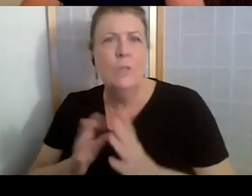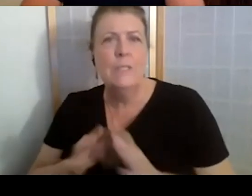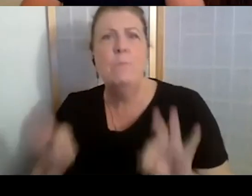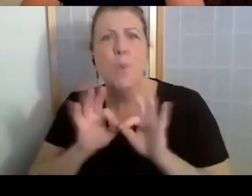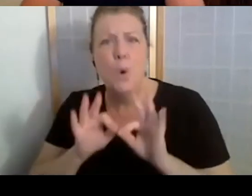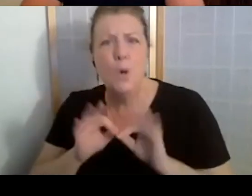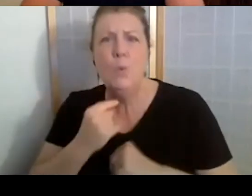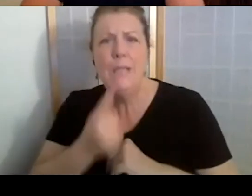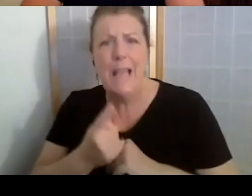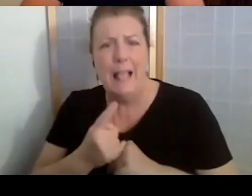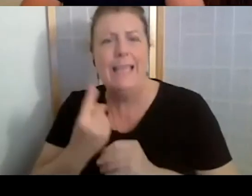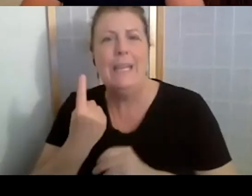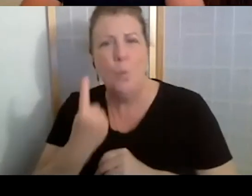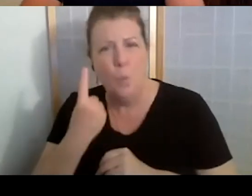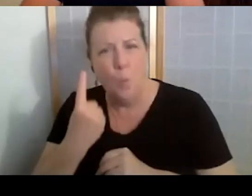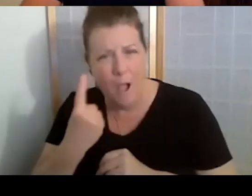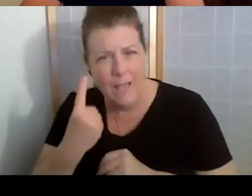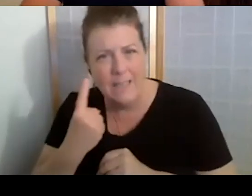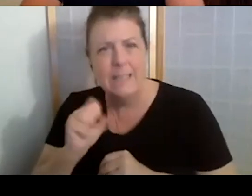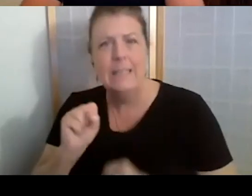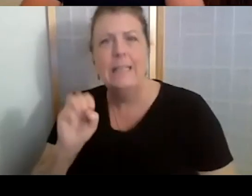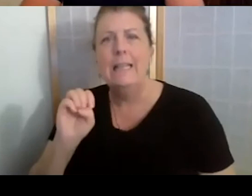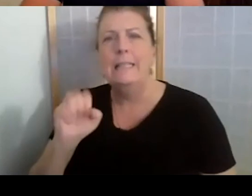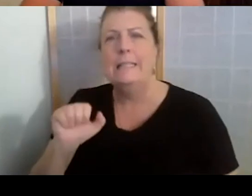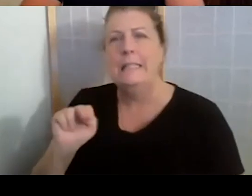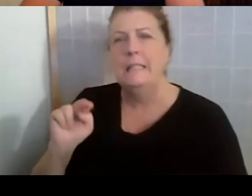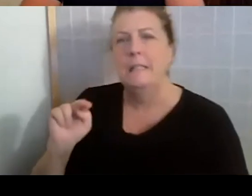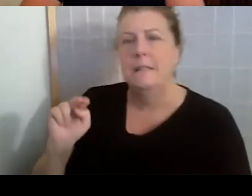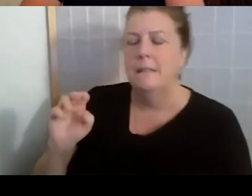season. Mm-hmm.